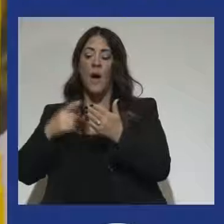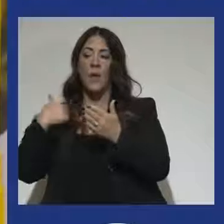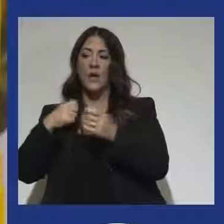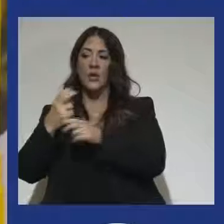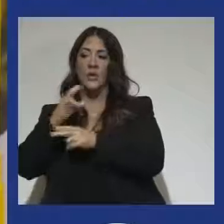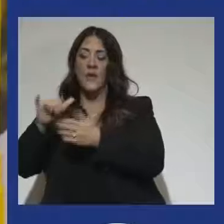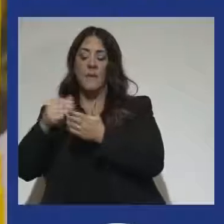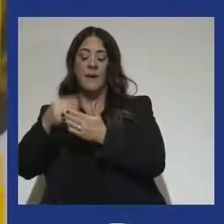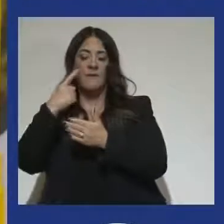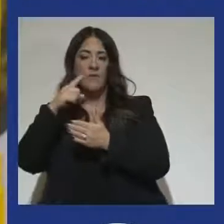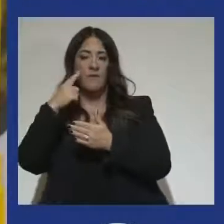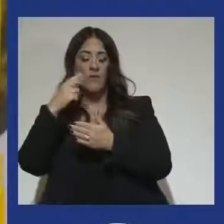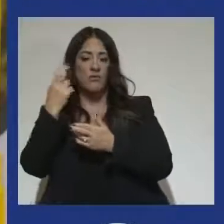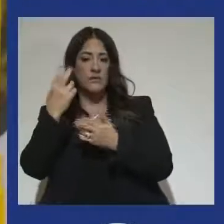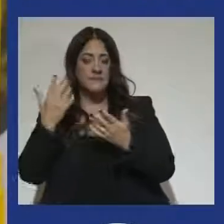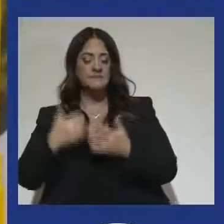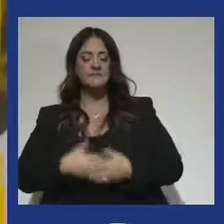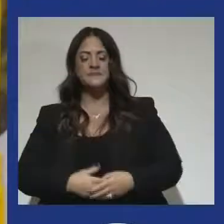to.